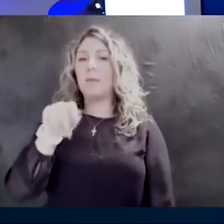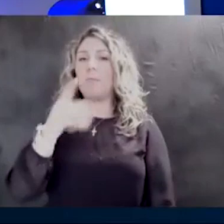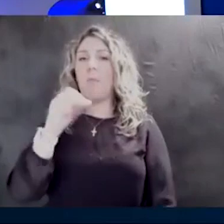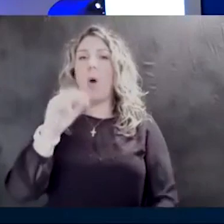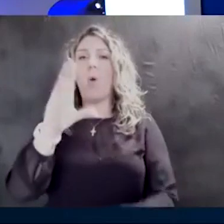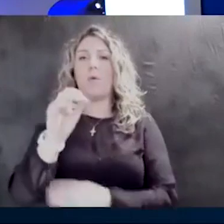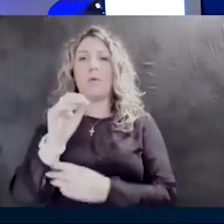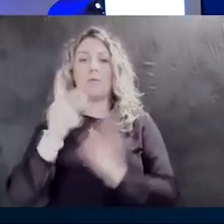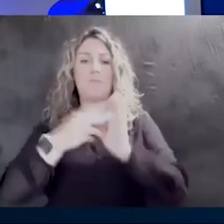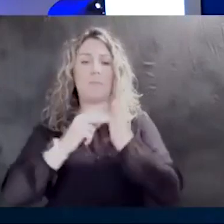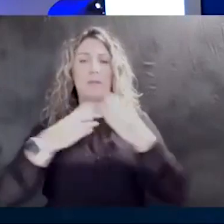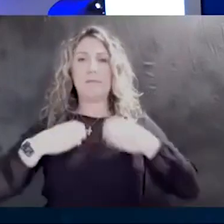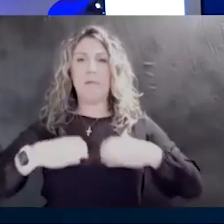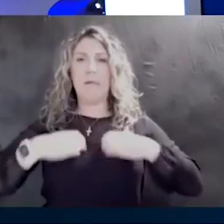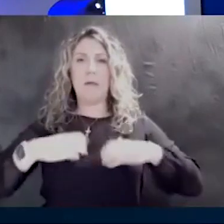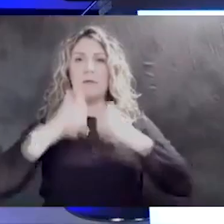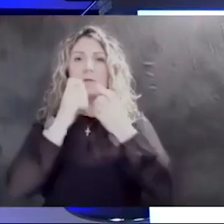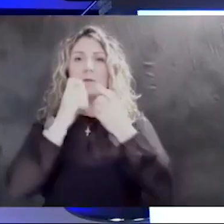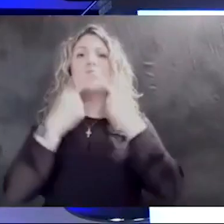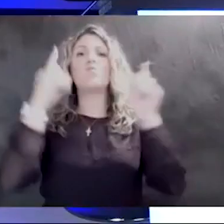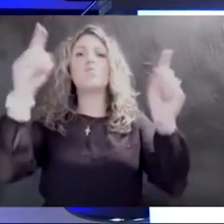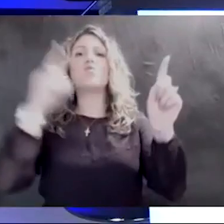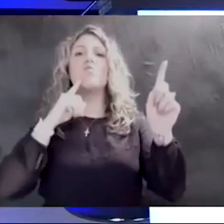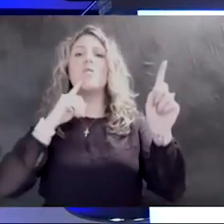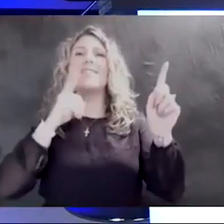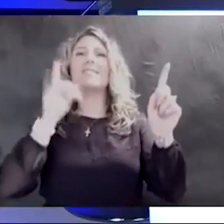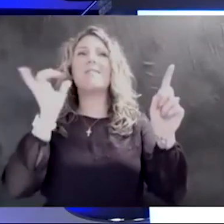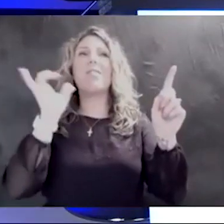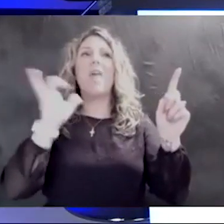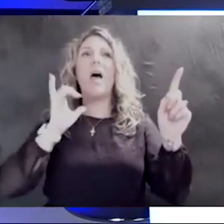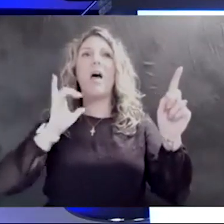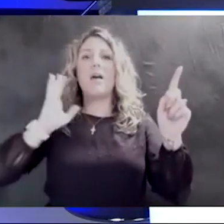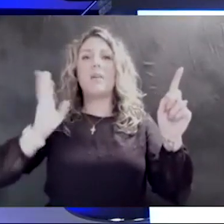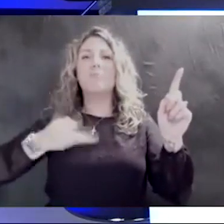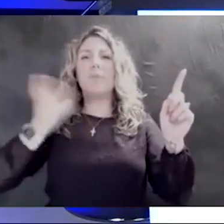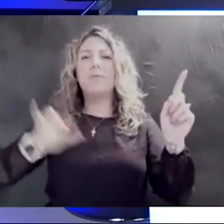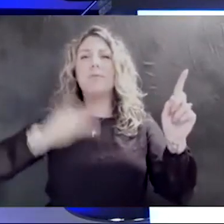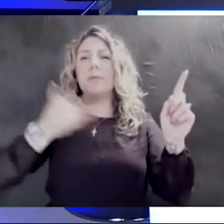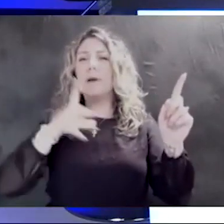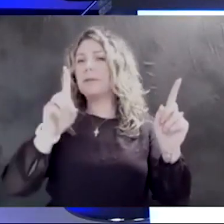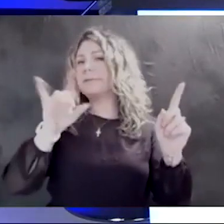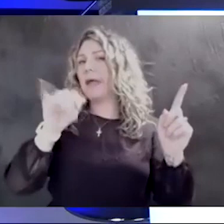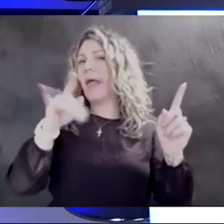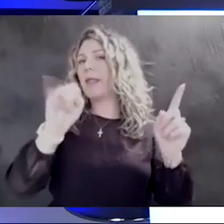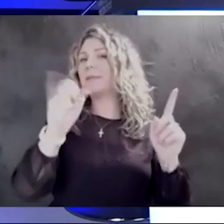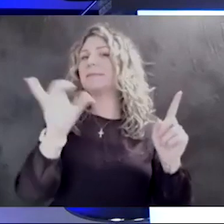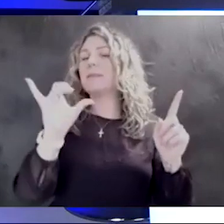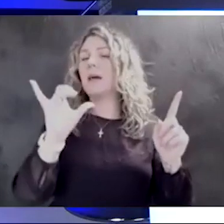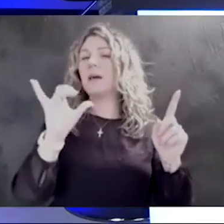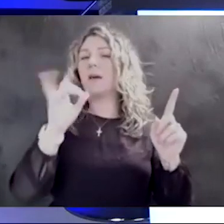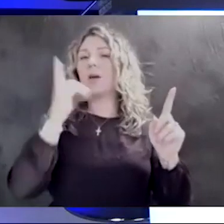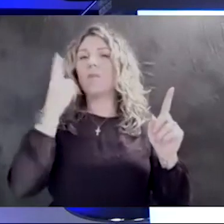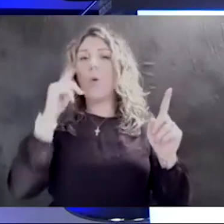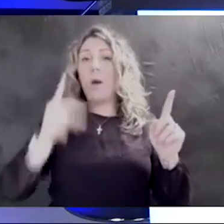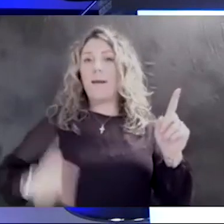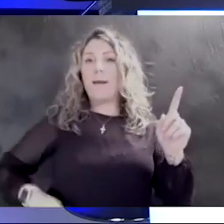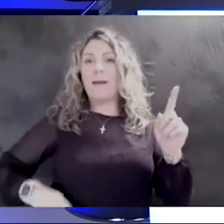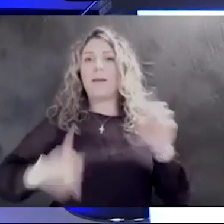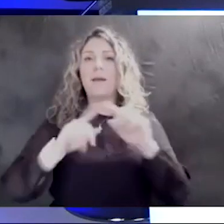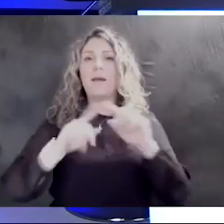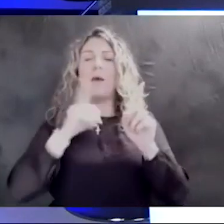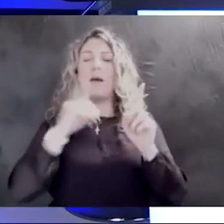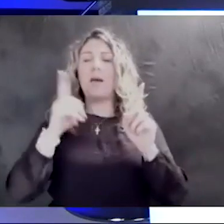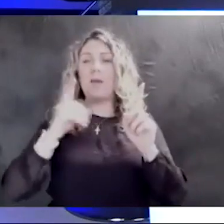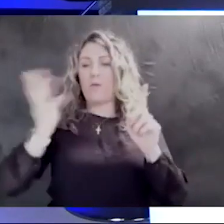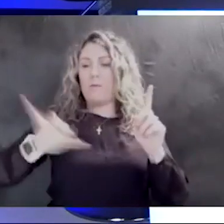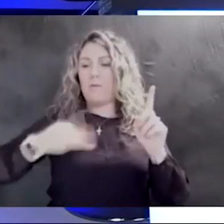don't work, think of it as dialysis for your lungs, is probably the best way to explain it. You know, dialysis helps remove the bad things and give